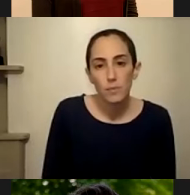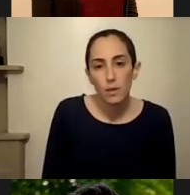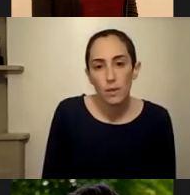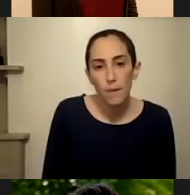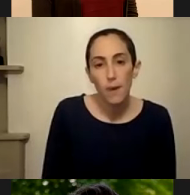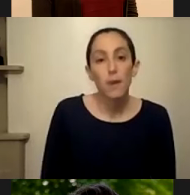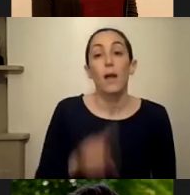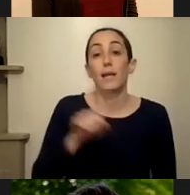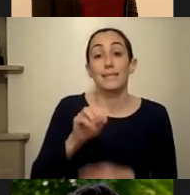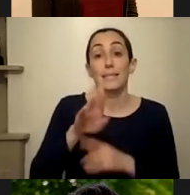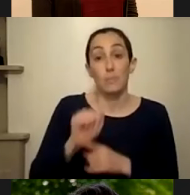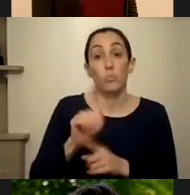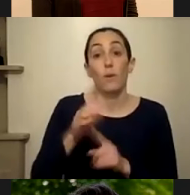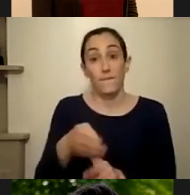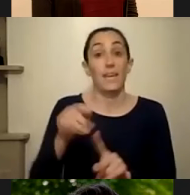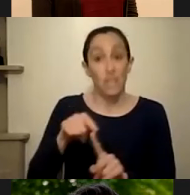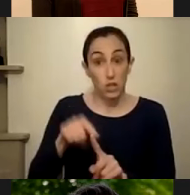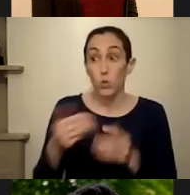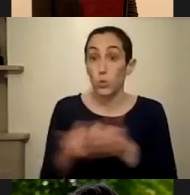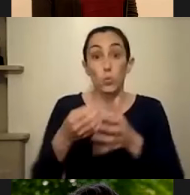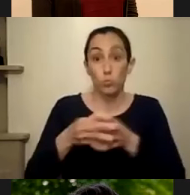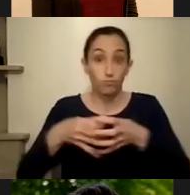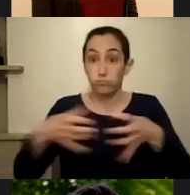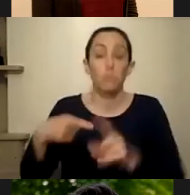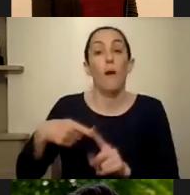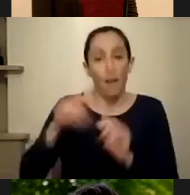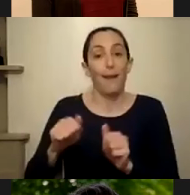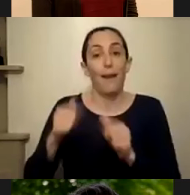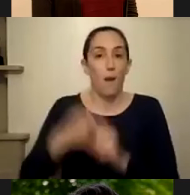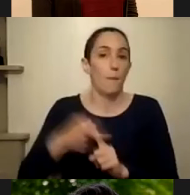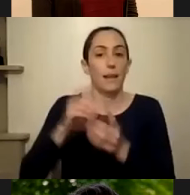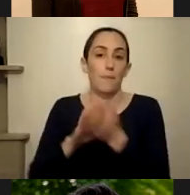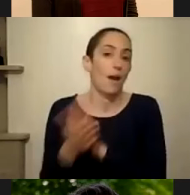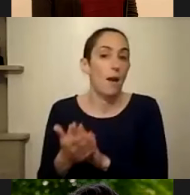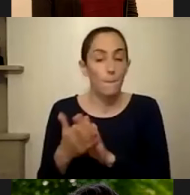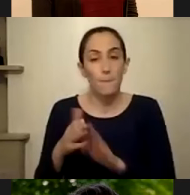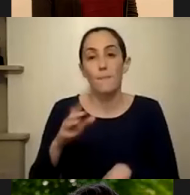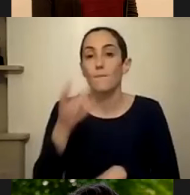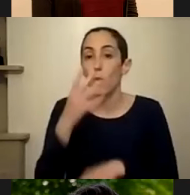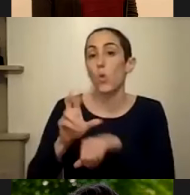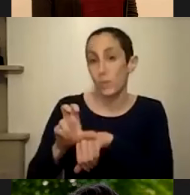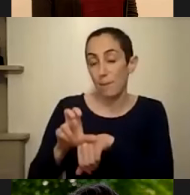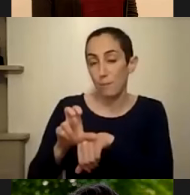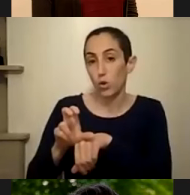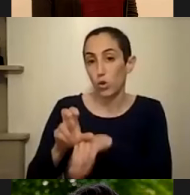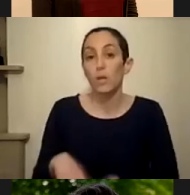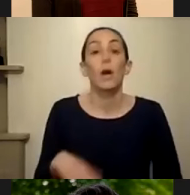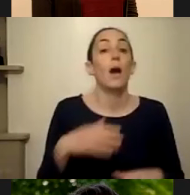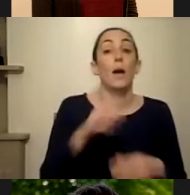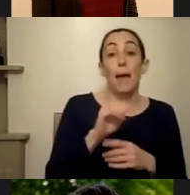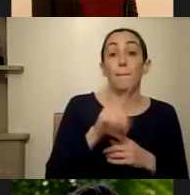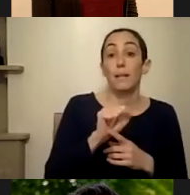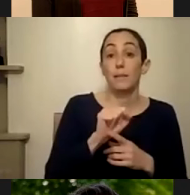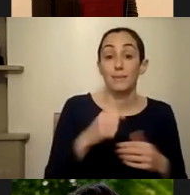photoreceptor cells. In the mammalian retina, mirror glial cells, although they re-enter cell cycle, but they do